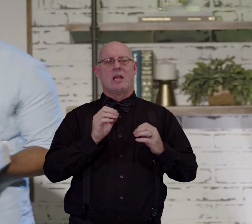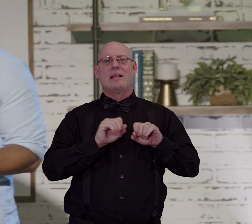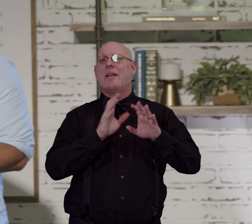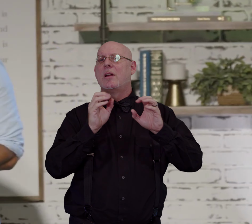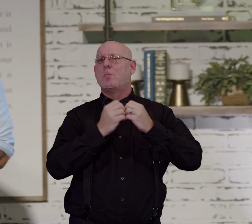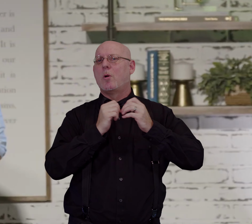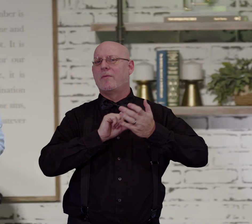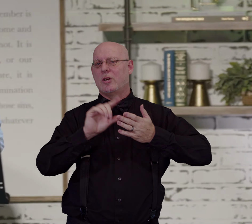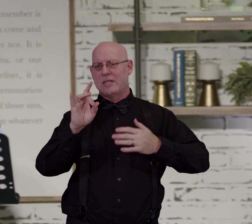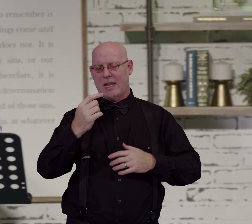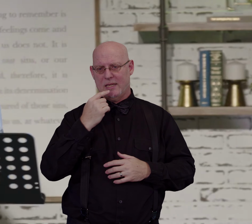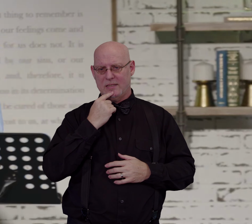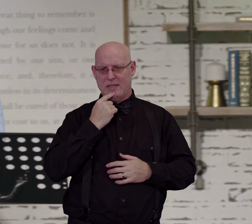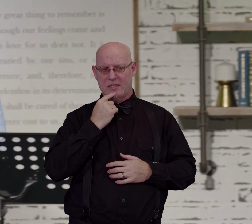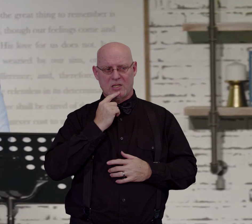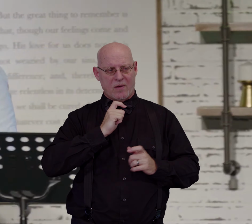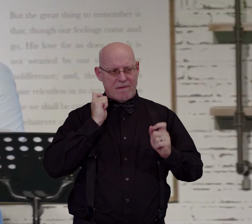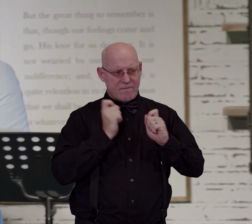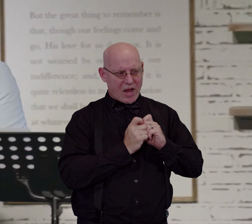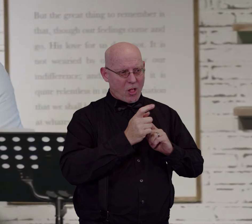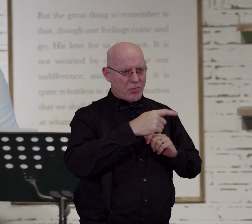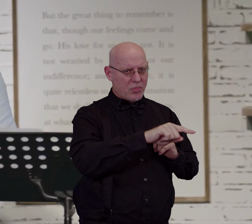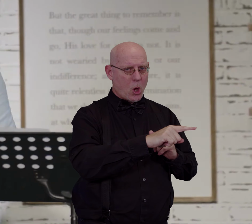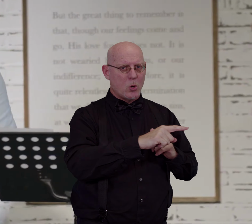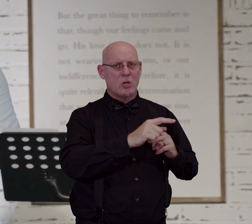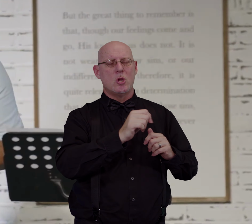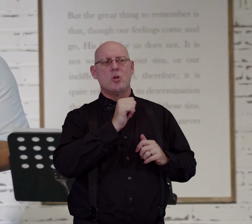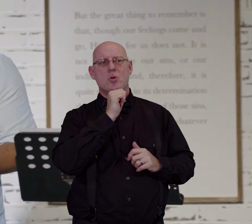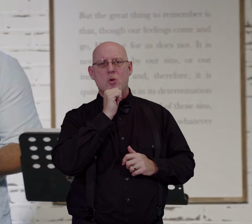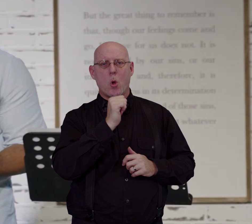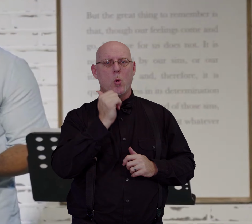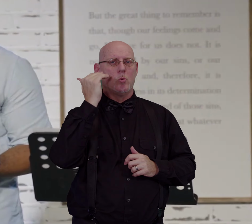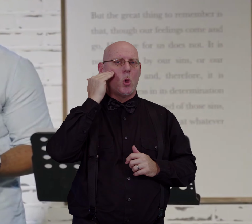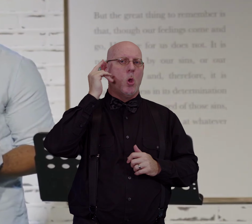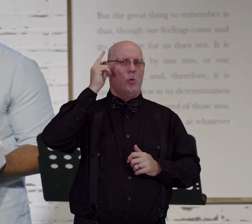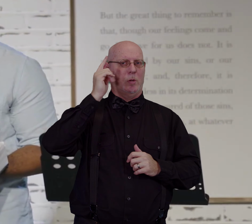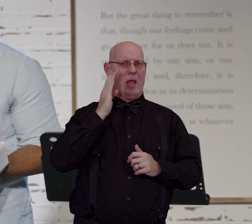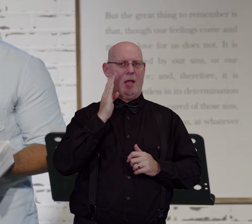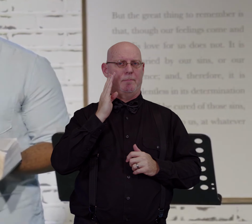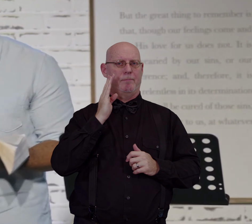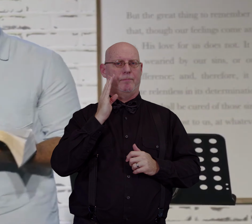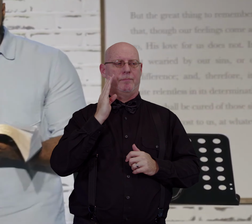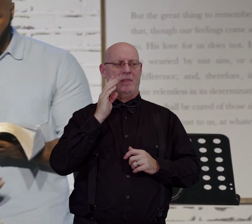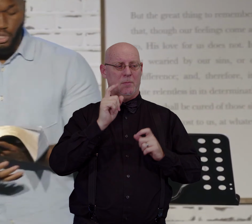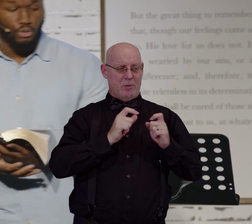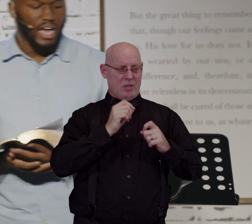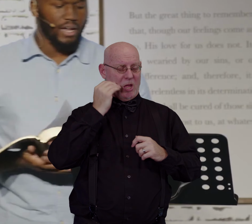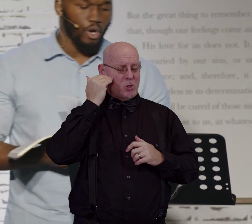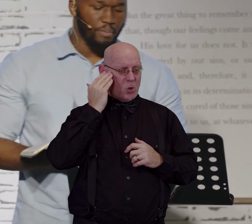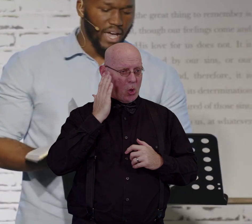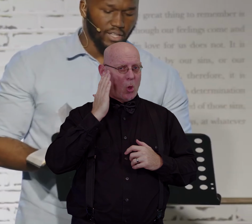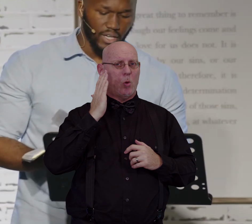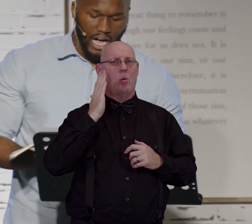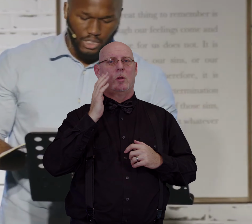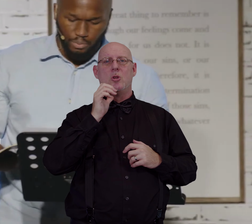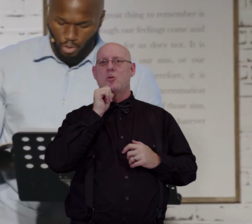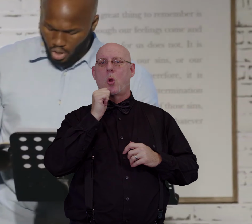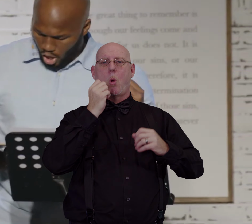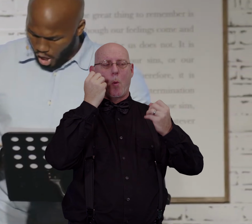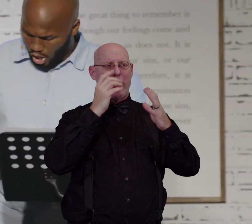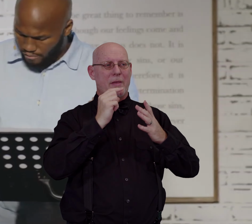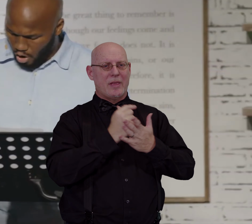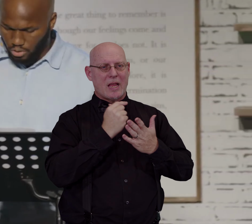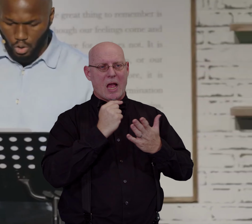in verse 8. Where it says, inflicting vengeance on those who do not know God and on those who do not obey the